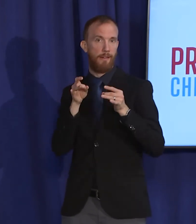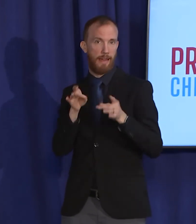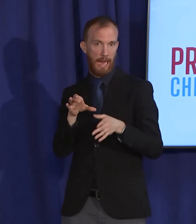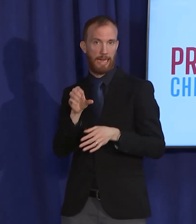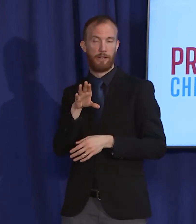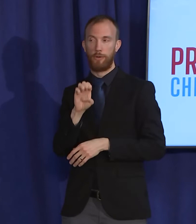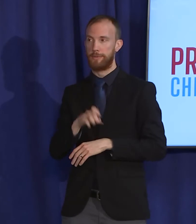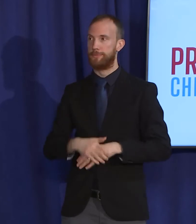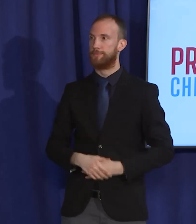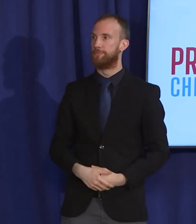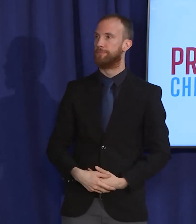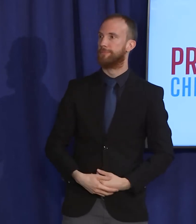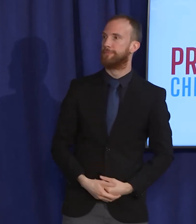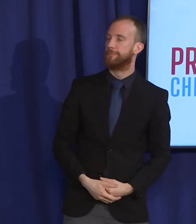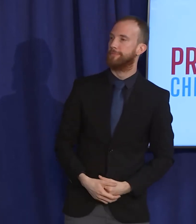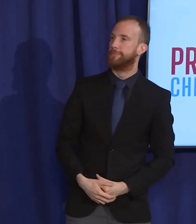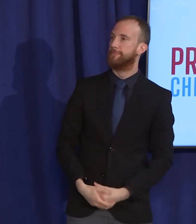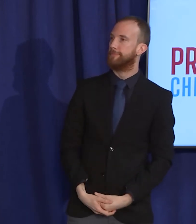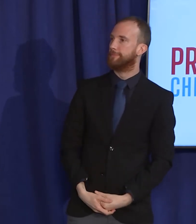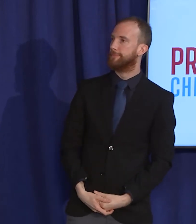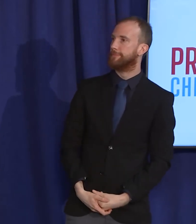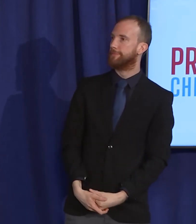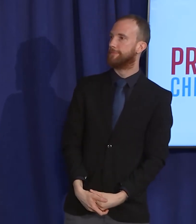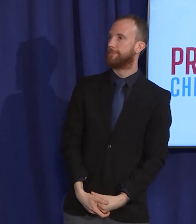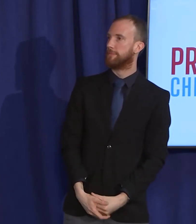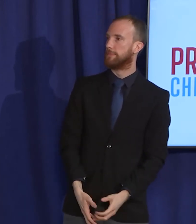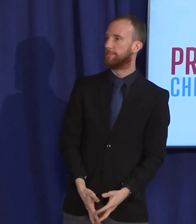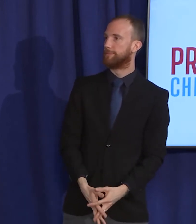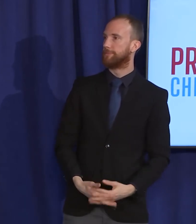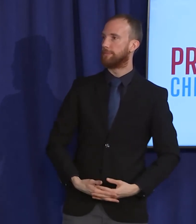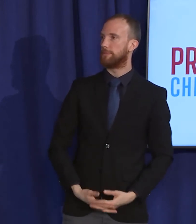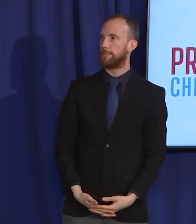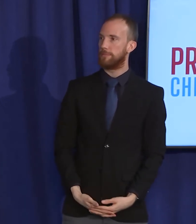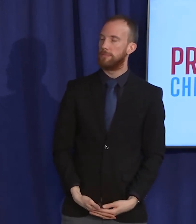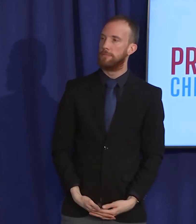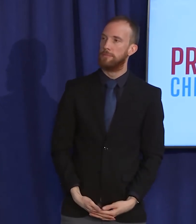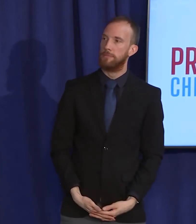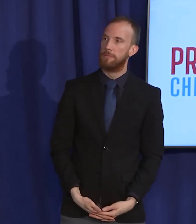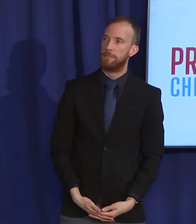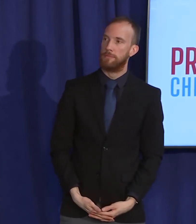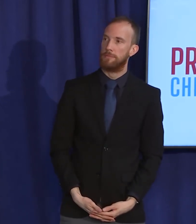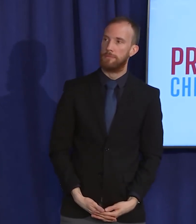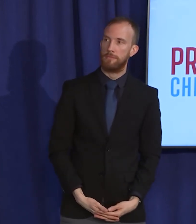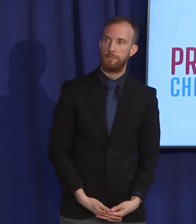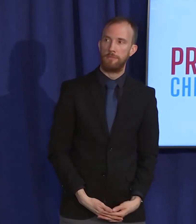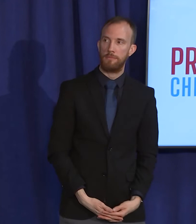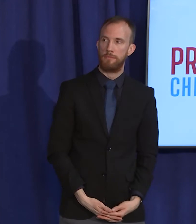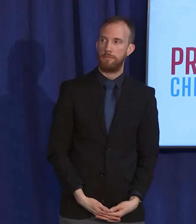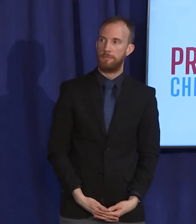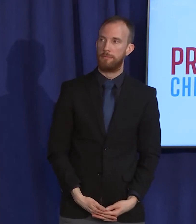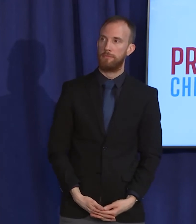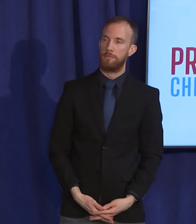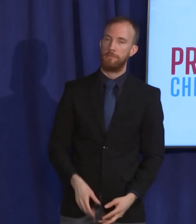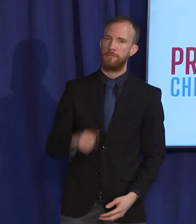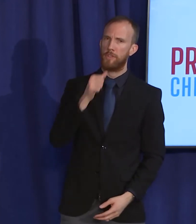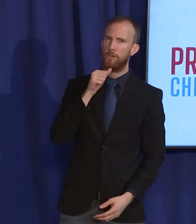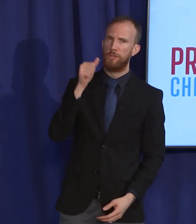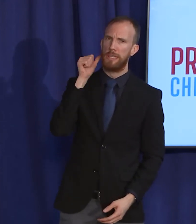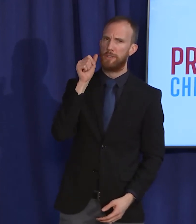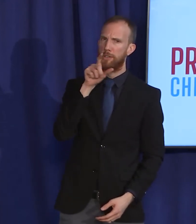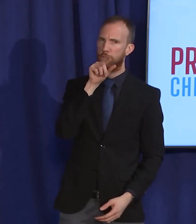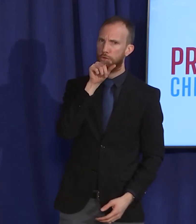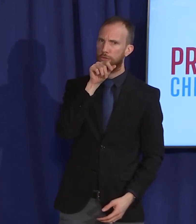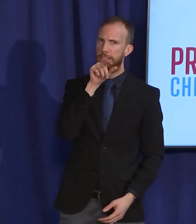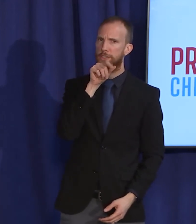Mayor Dr. Arwady, Marie Saavedra with CBS 2. This might be better for you, Doctor. I'm curious about the United Center. I know yesterday on Twitter your department was shooting